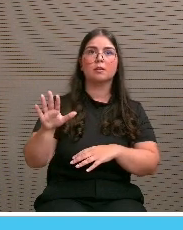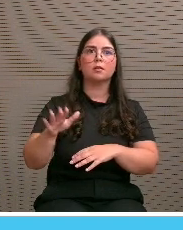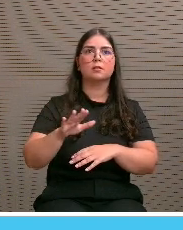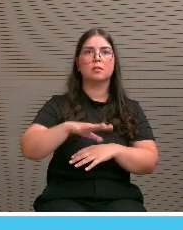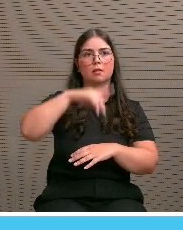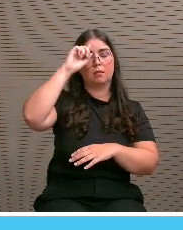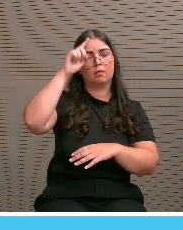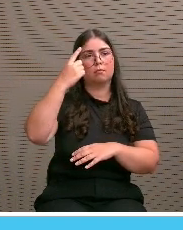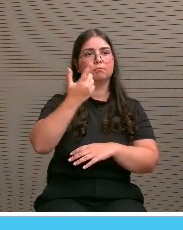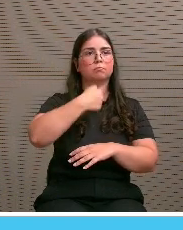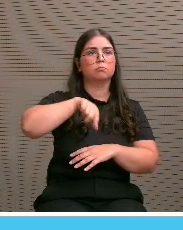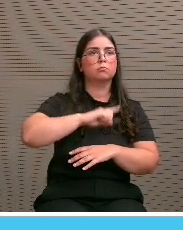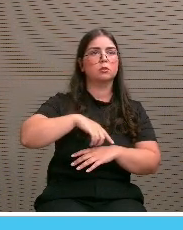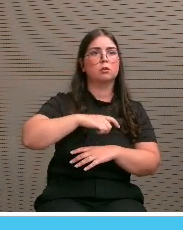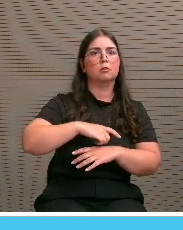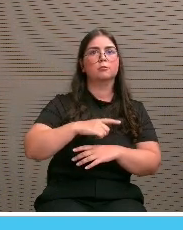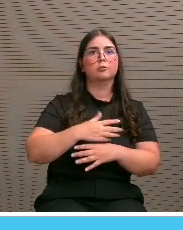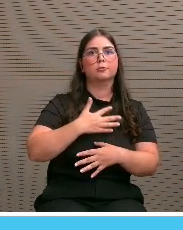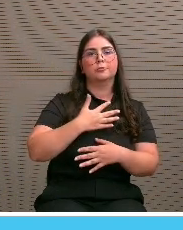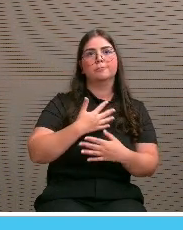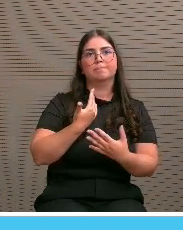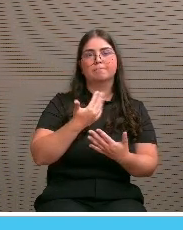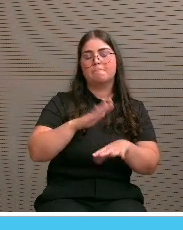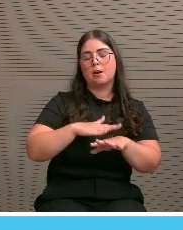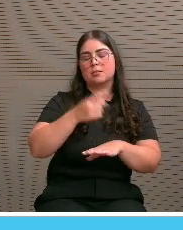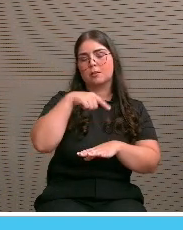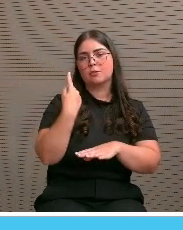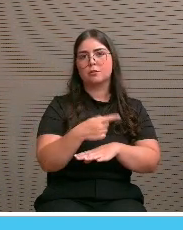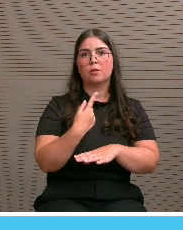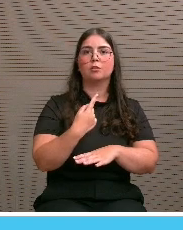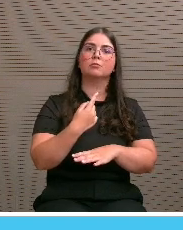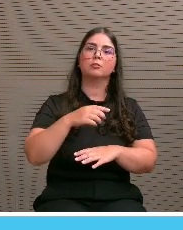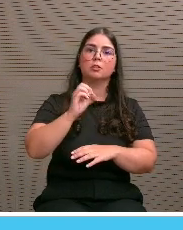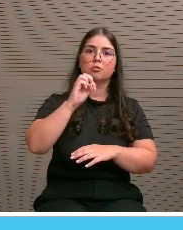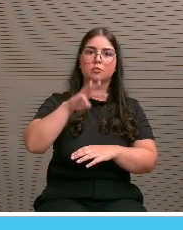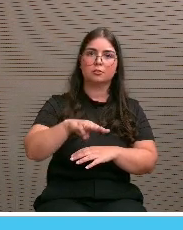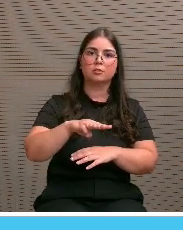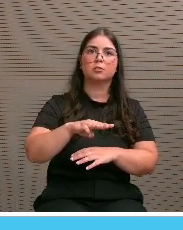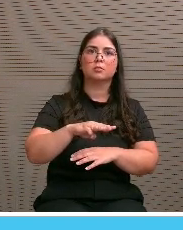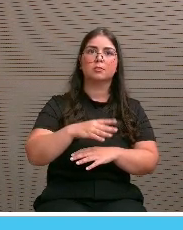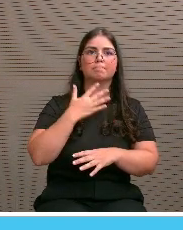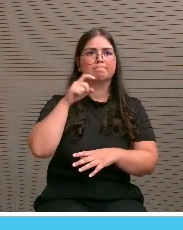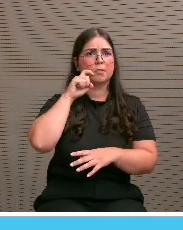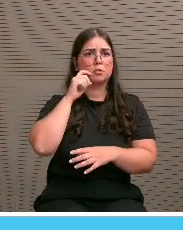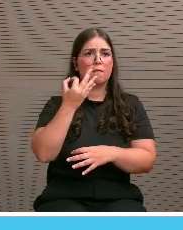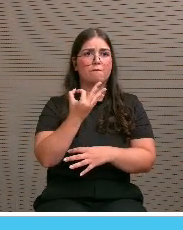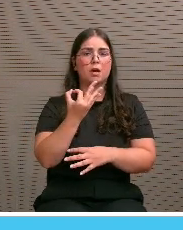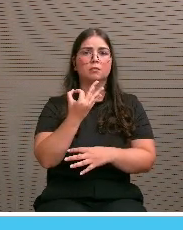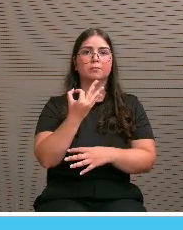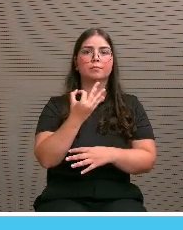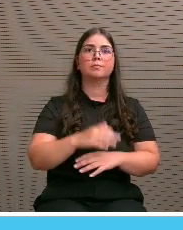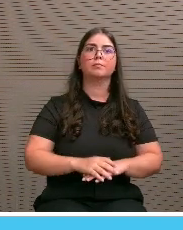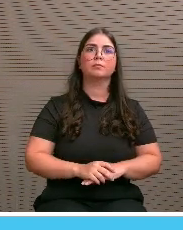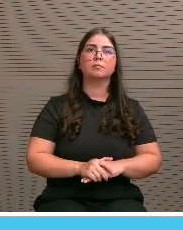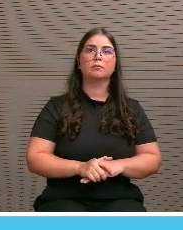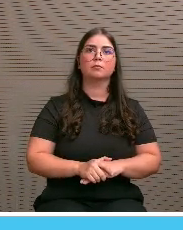safe. The only good thing that's come out of the Catholic Church recently, if you go and you go through the sacrament